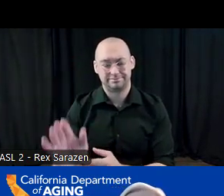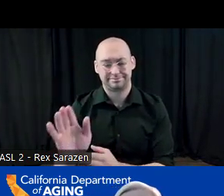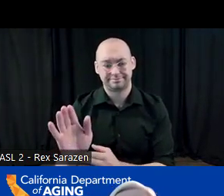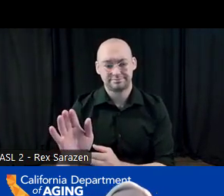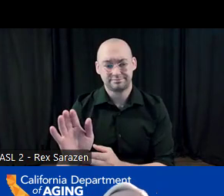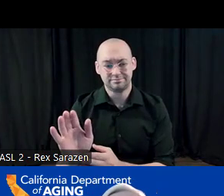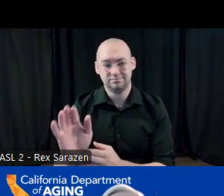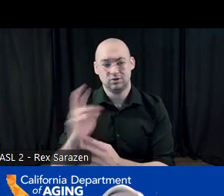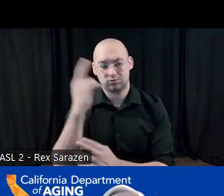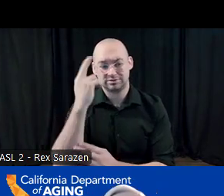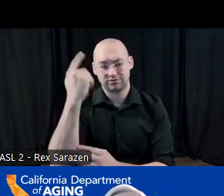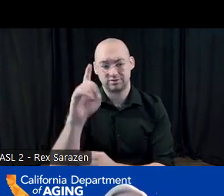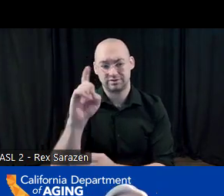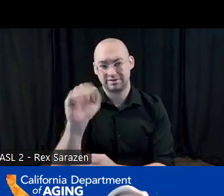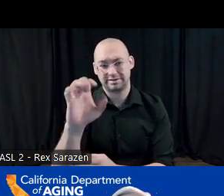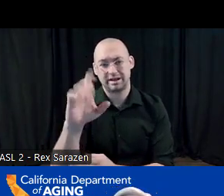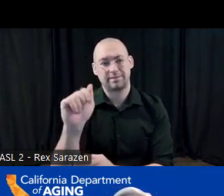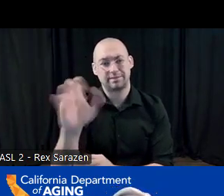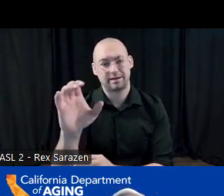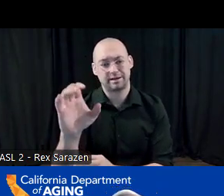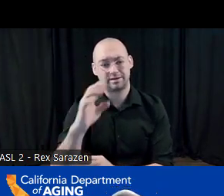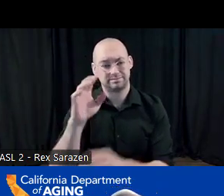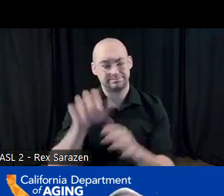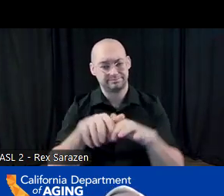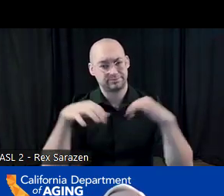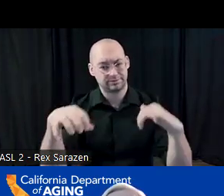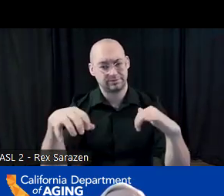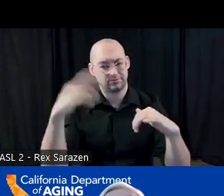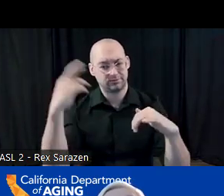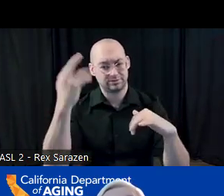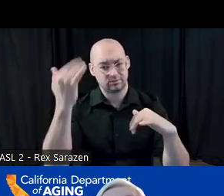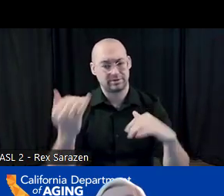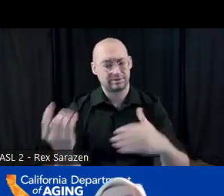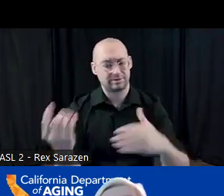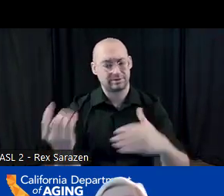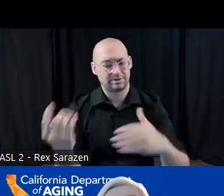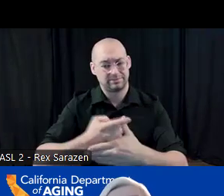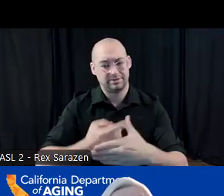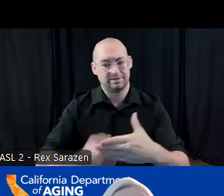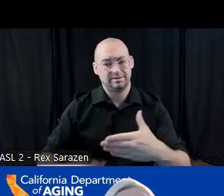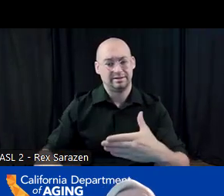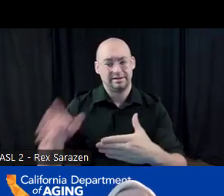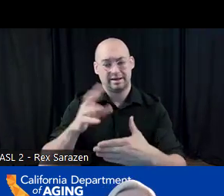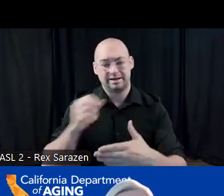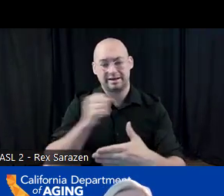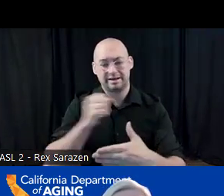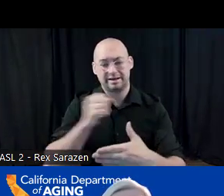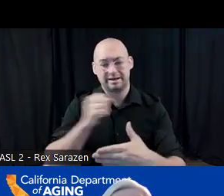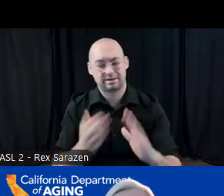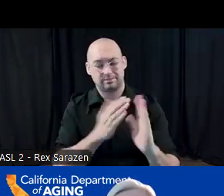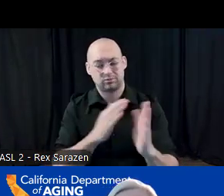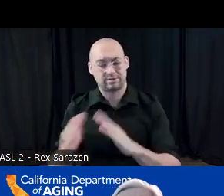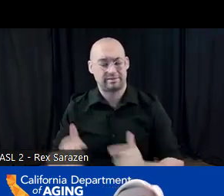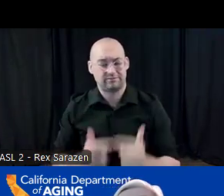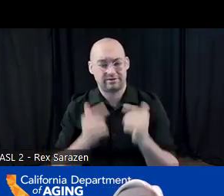purpose of the DACLAC committee, the purpose of the Disability and Aging Community Living Advisory